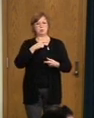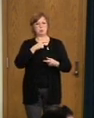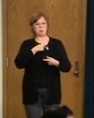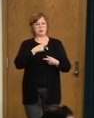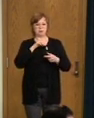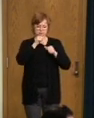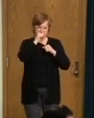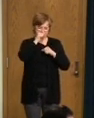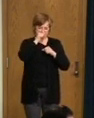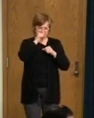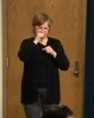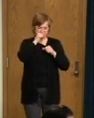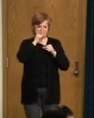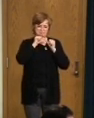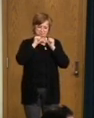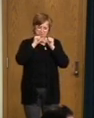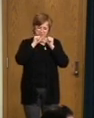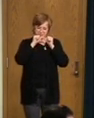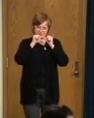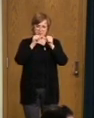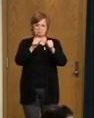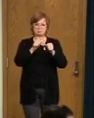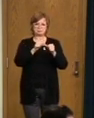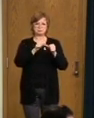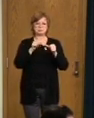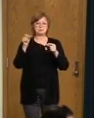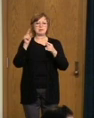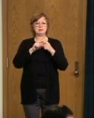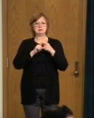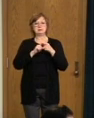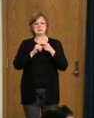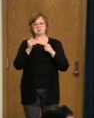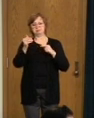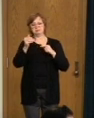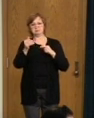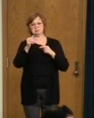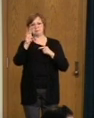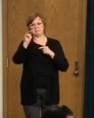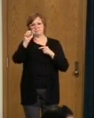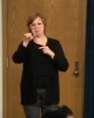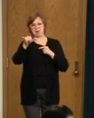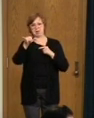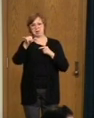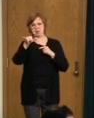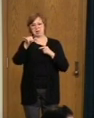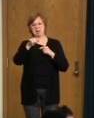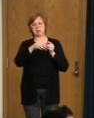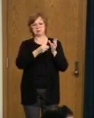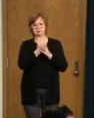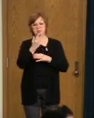being more restrictive, sometimes loosening up a bit, but that balance will have to continue at least till April, May.